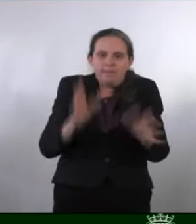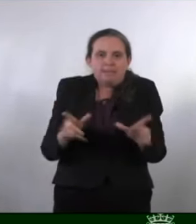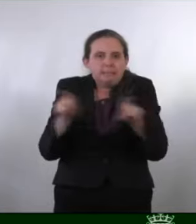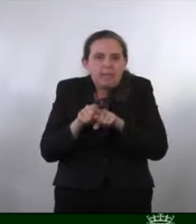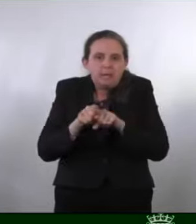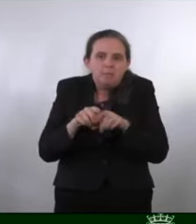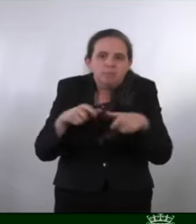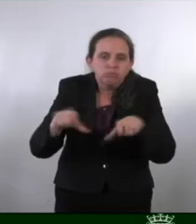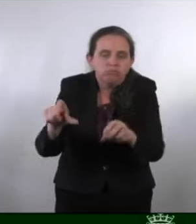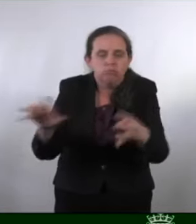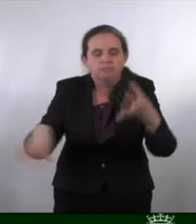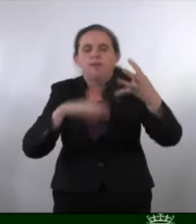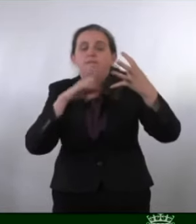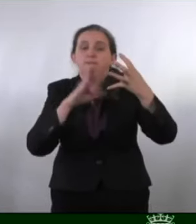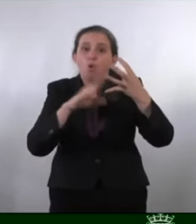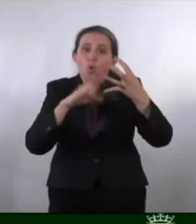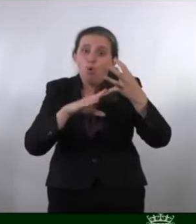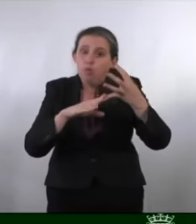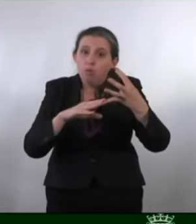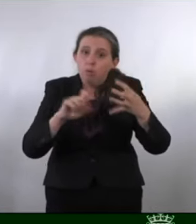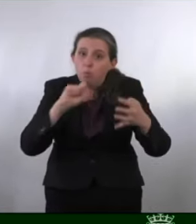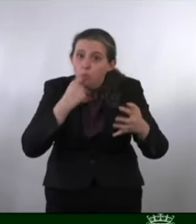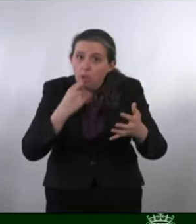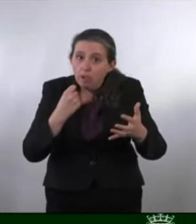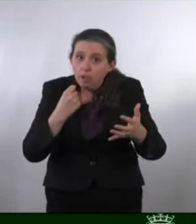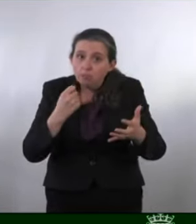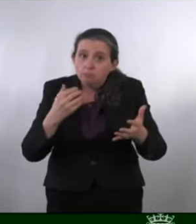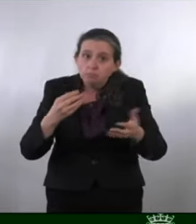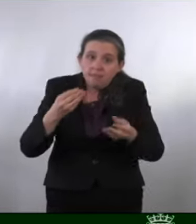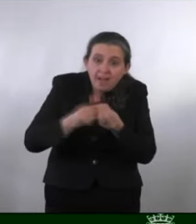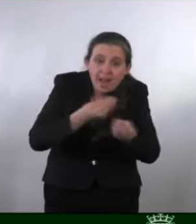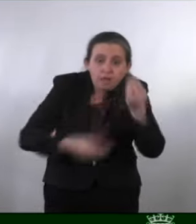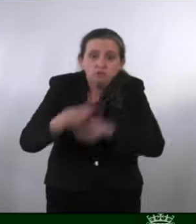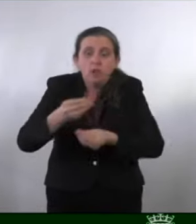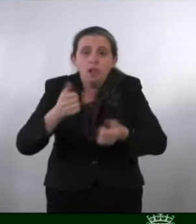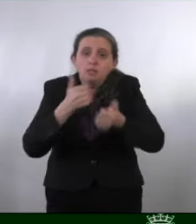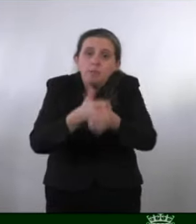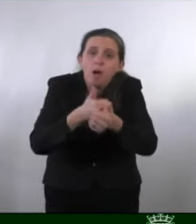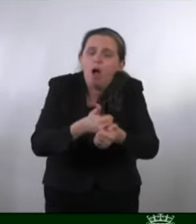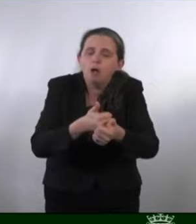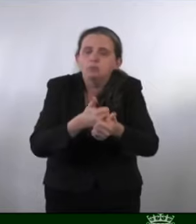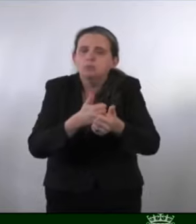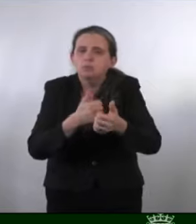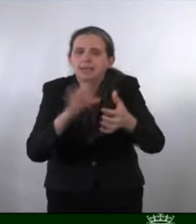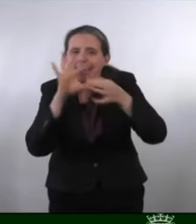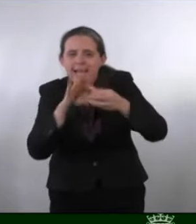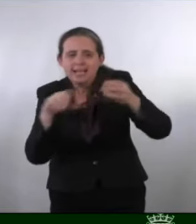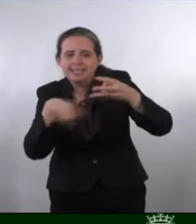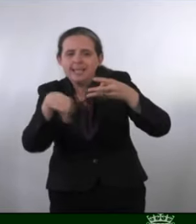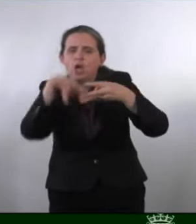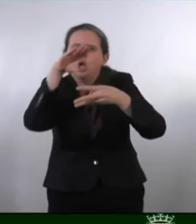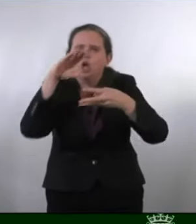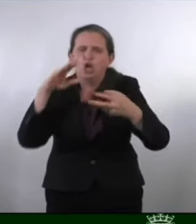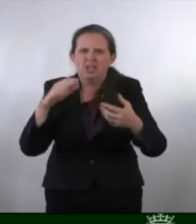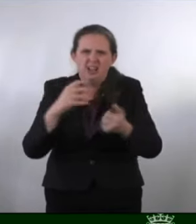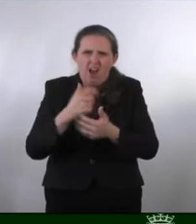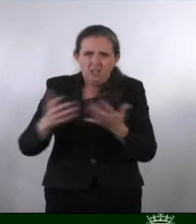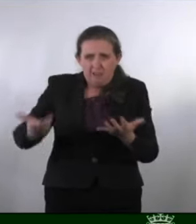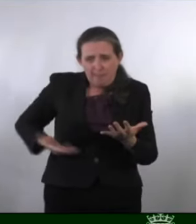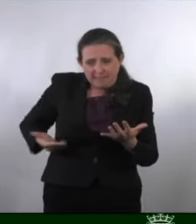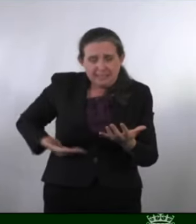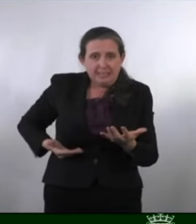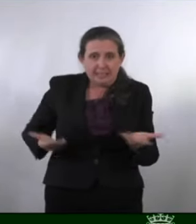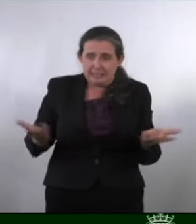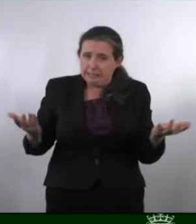new economic package to accompany these new tiers? There's huge concern among many businesses about the viability in